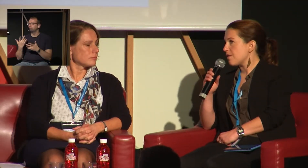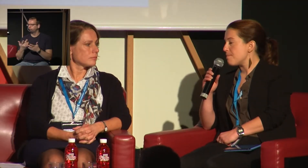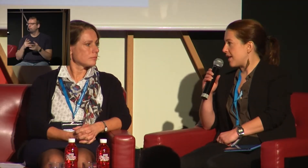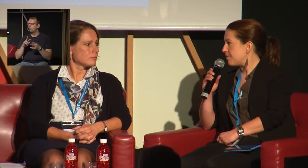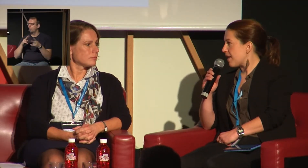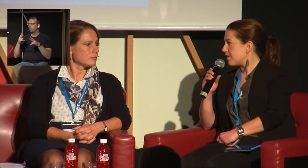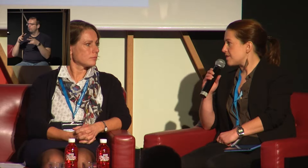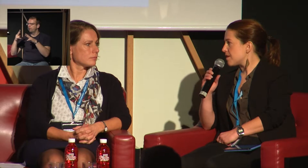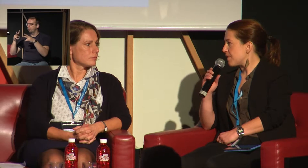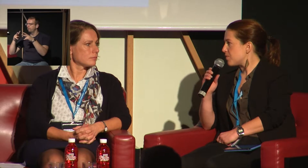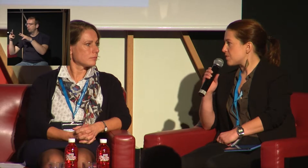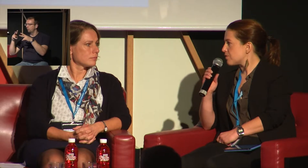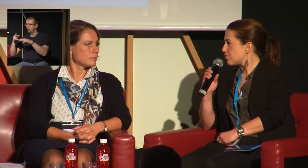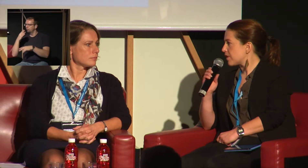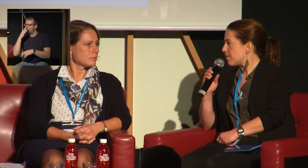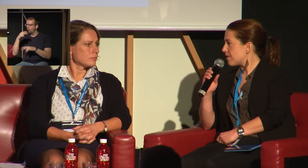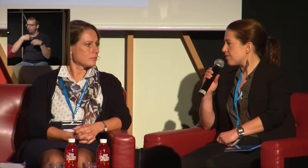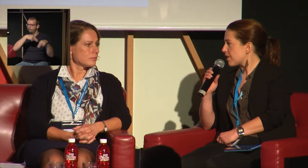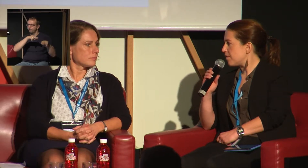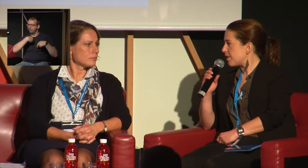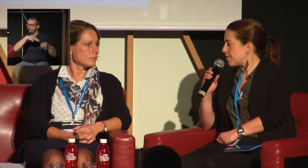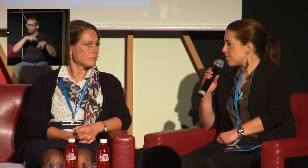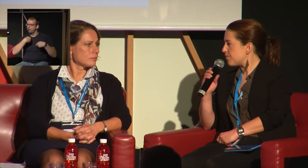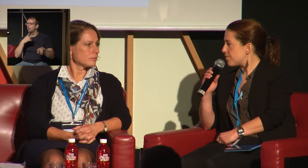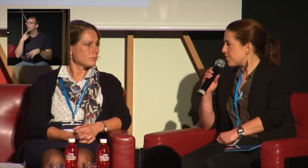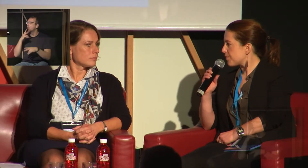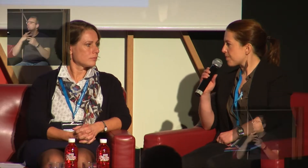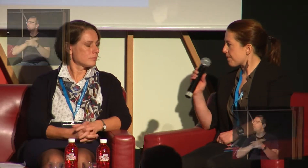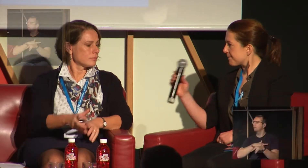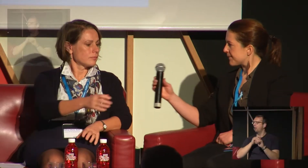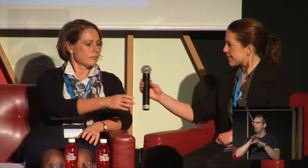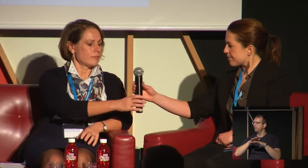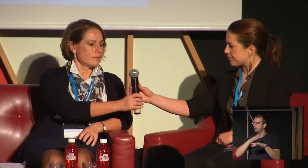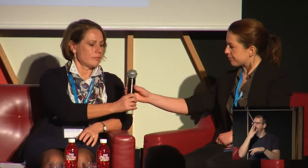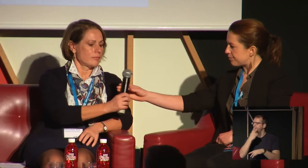are the main barriers that people are still talking about for colourblind people in football?